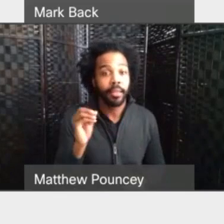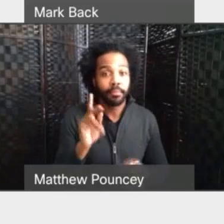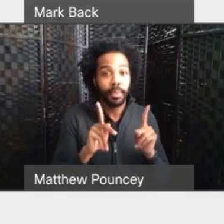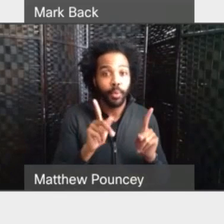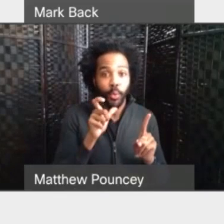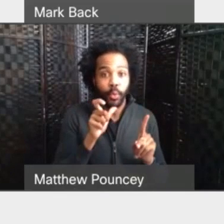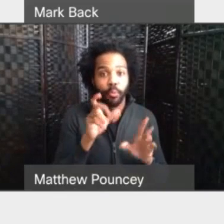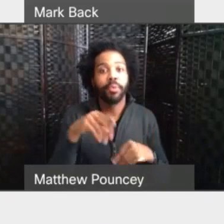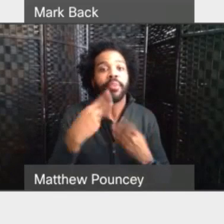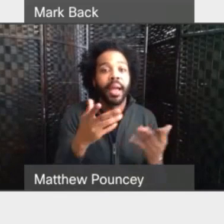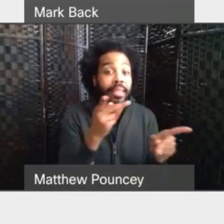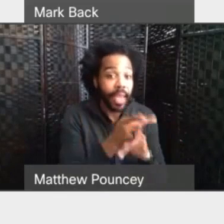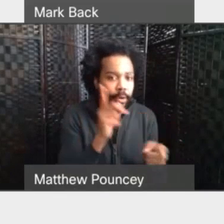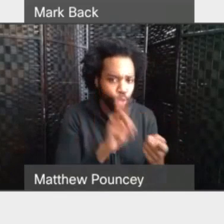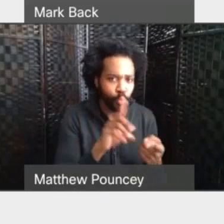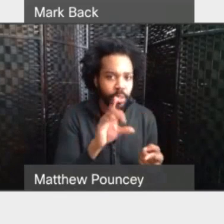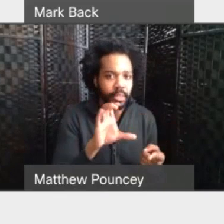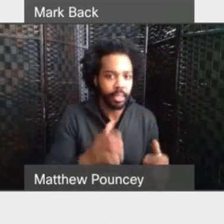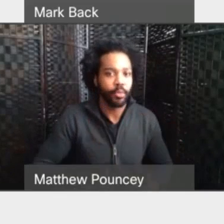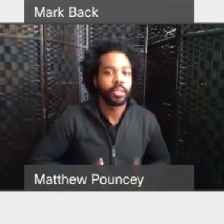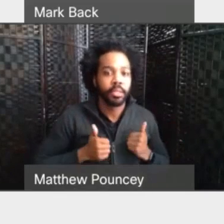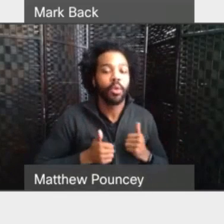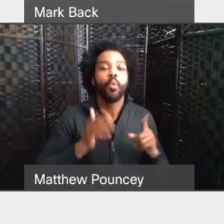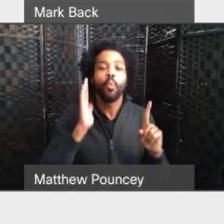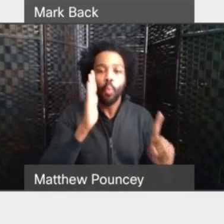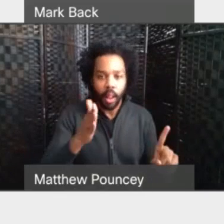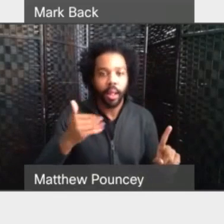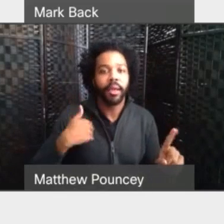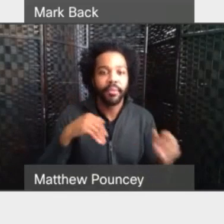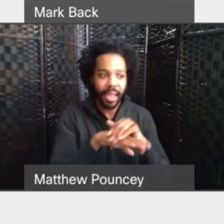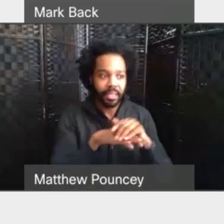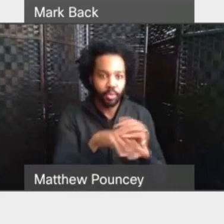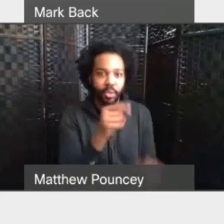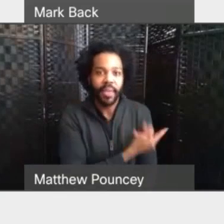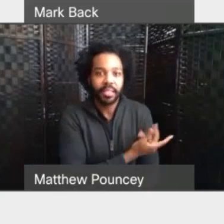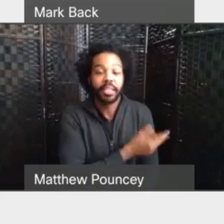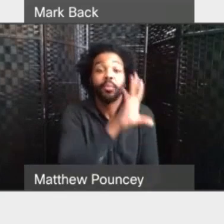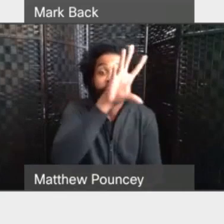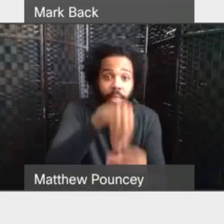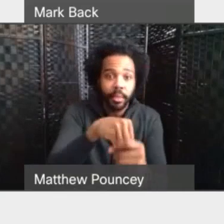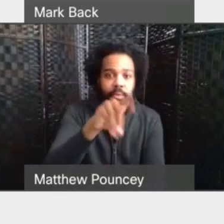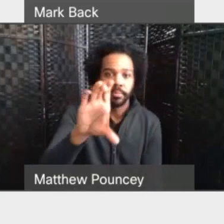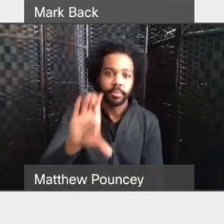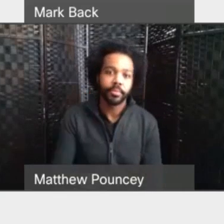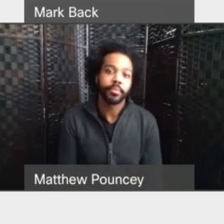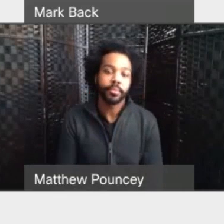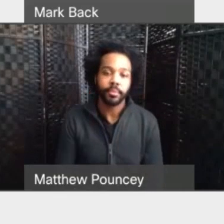care to district residents, have had access or will have access to the vaccine in the district.